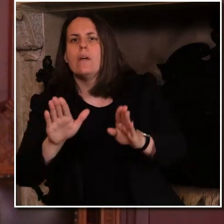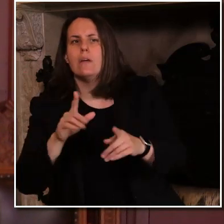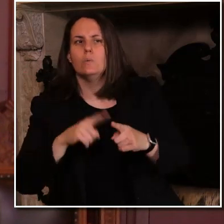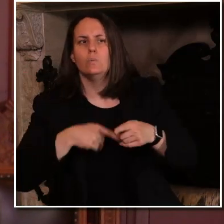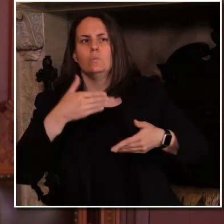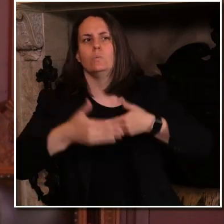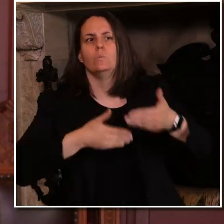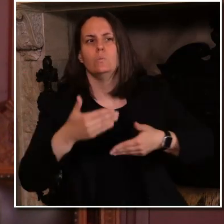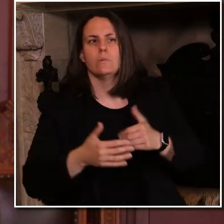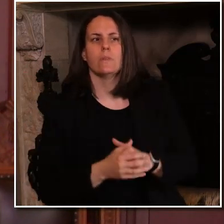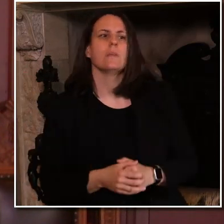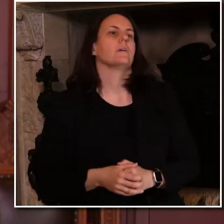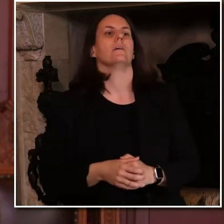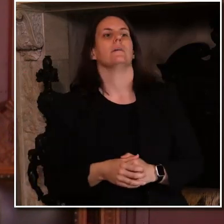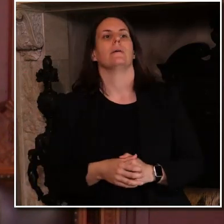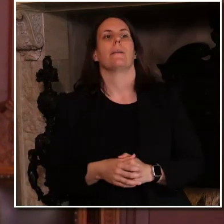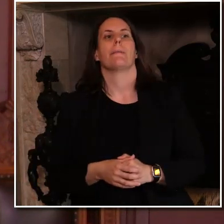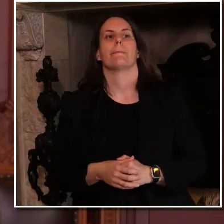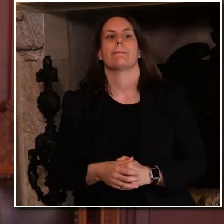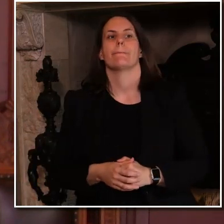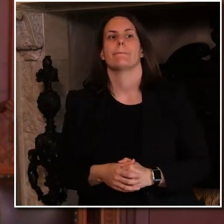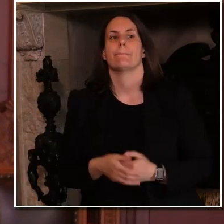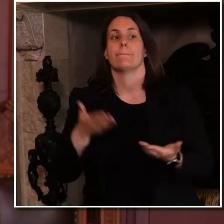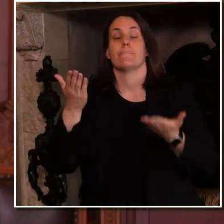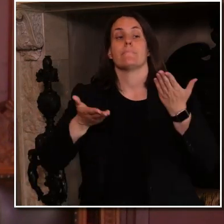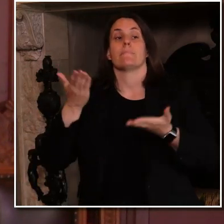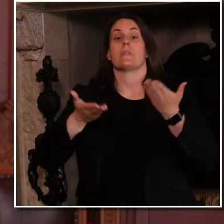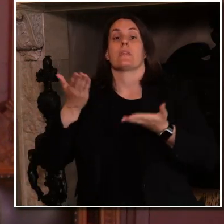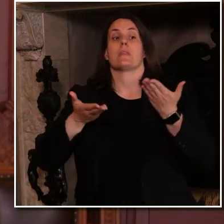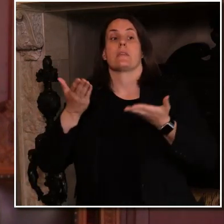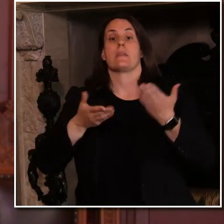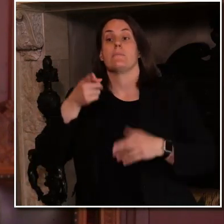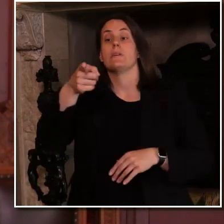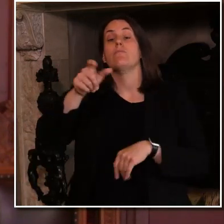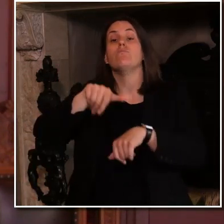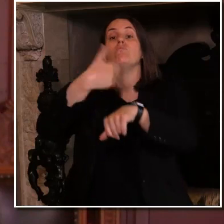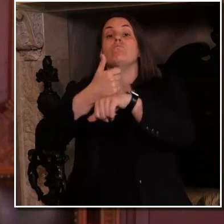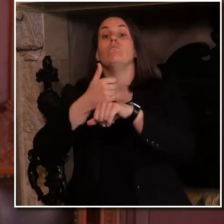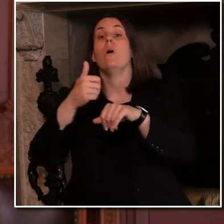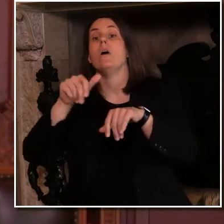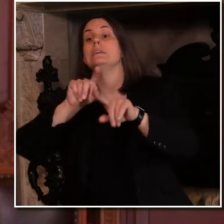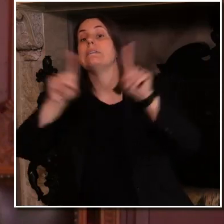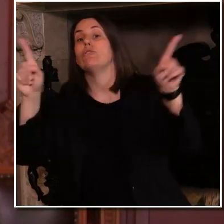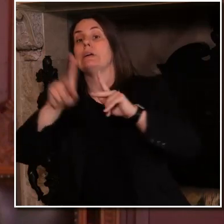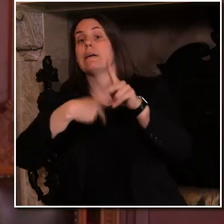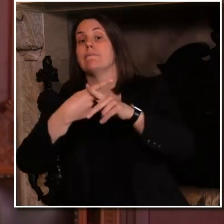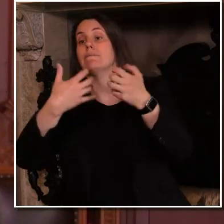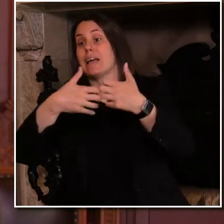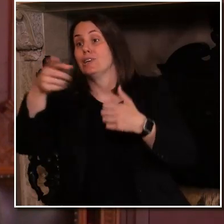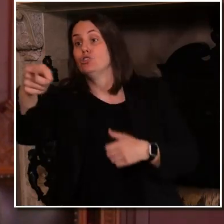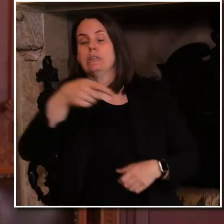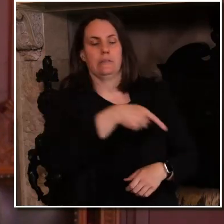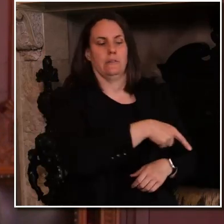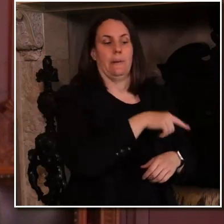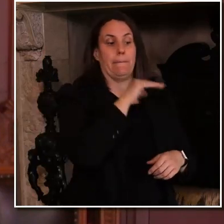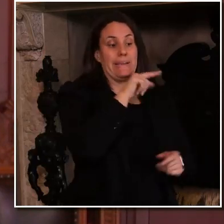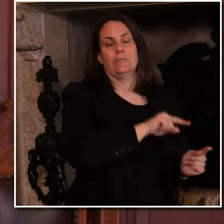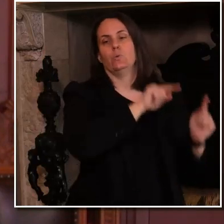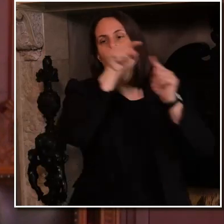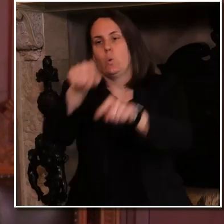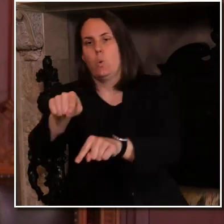the animals that are in the chain, in the process of going from farm to processing